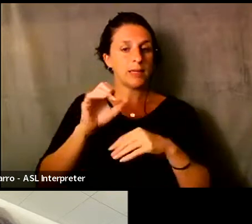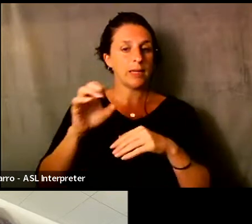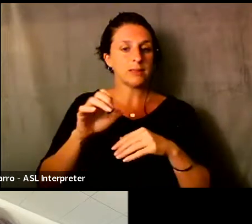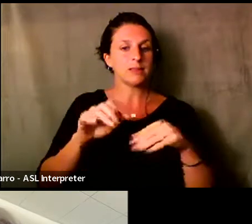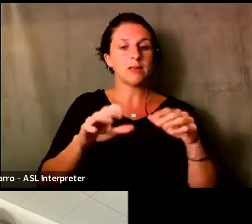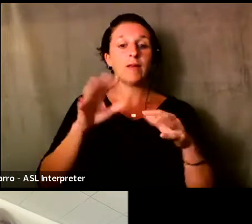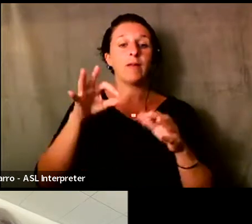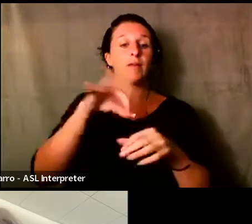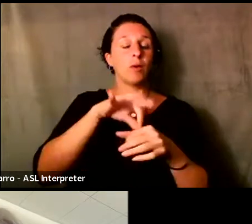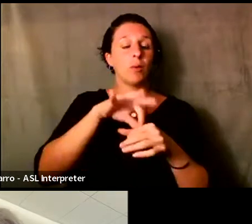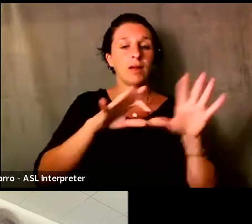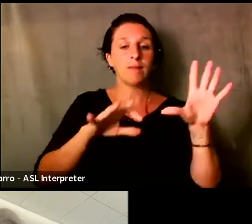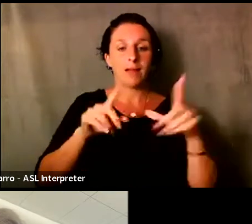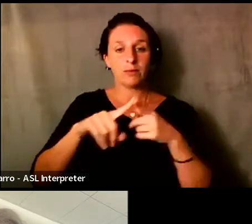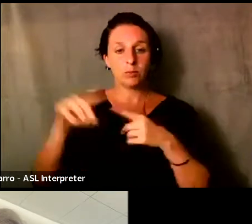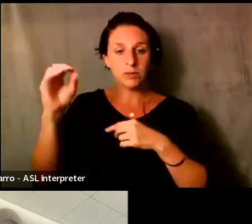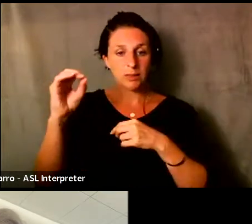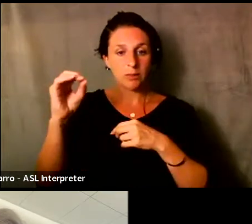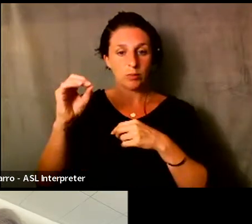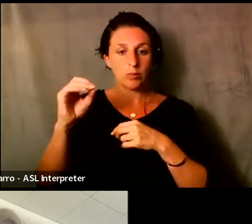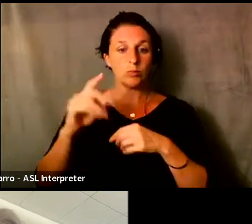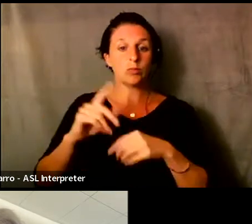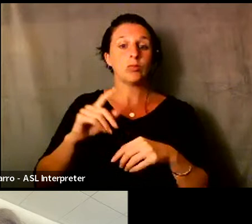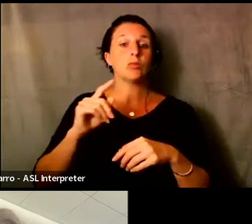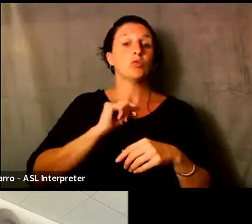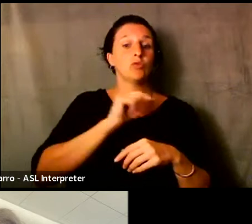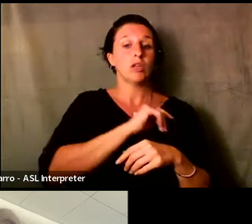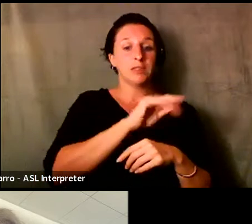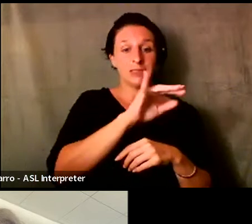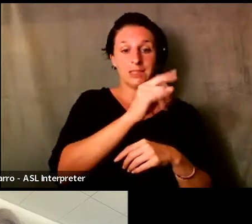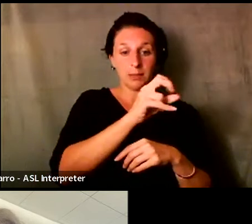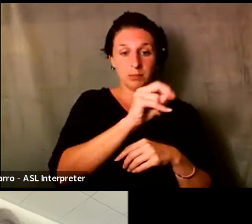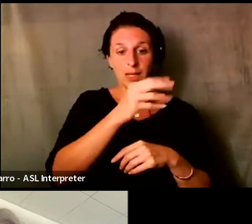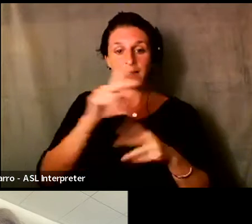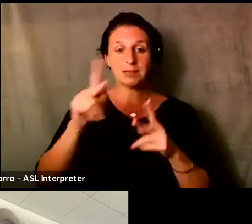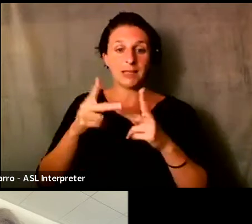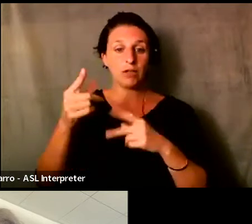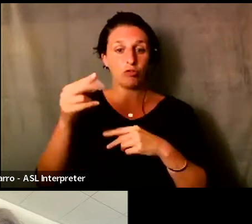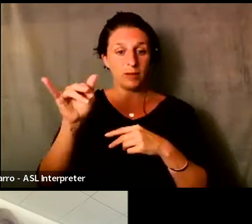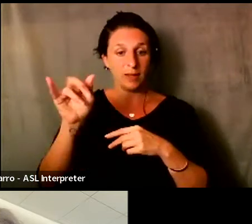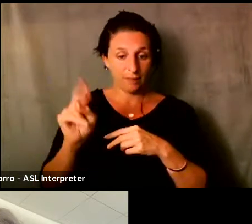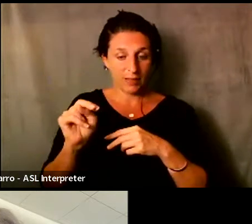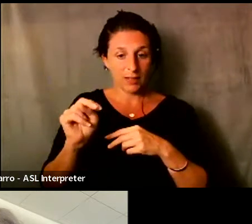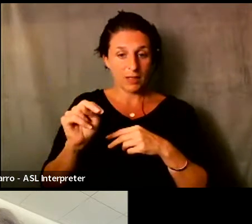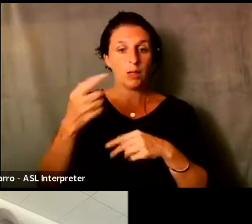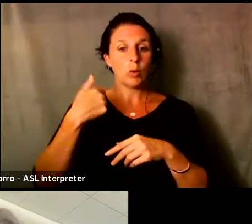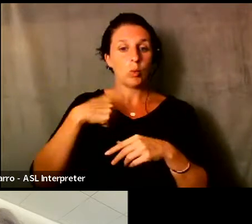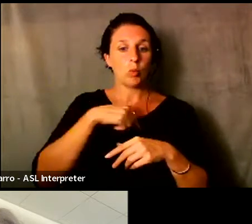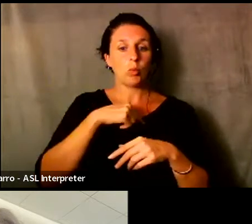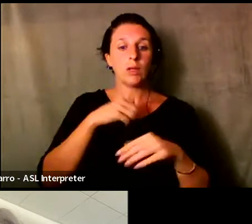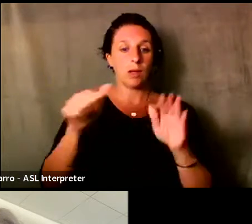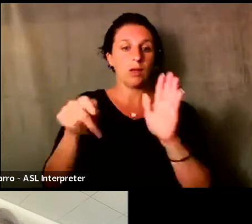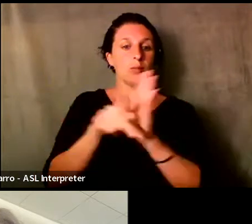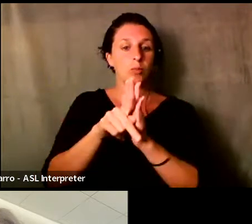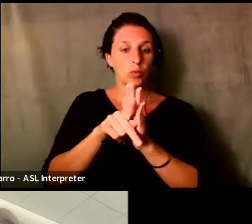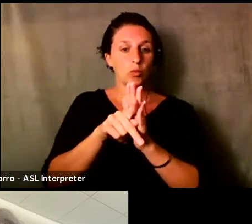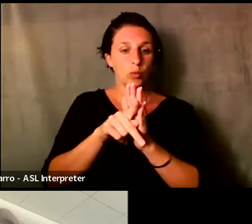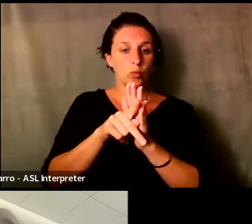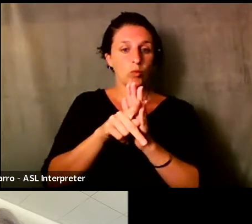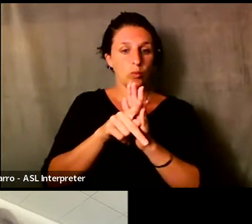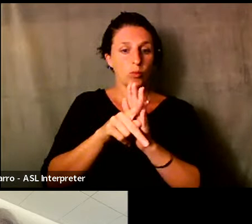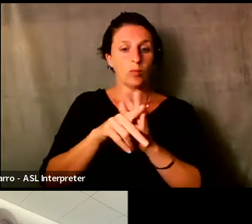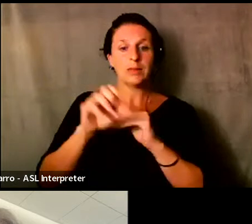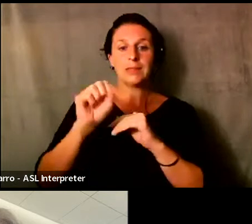5-0. Upon the motion of trustee Jacobson and seconded by trustee Griffin, we moved to approve the stipulated